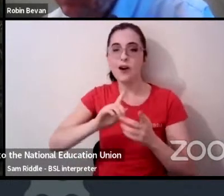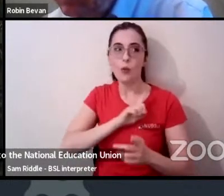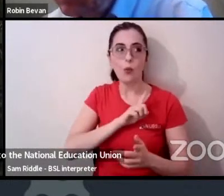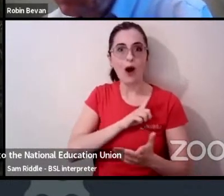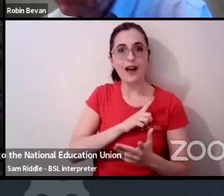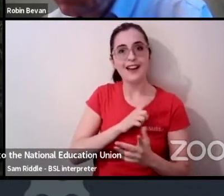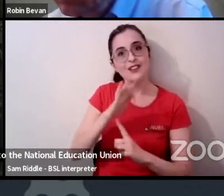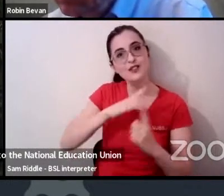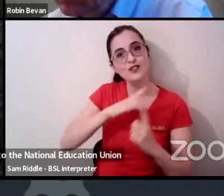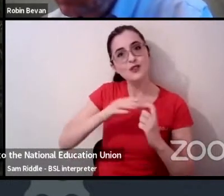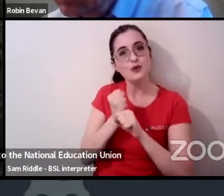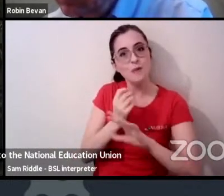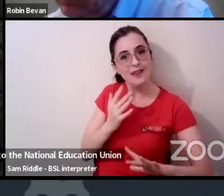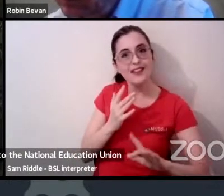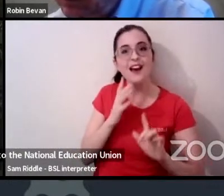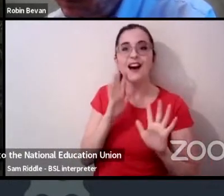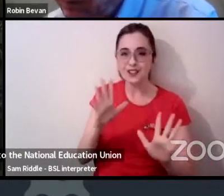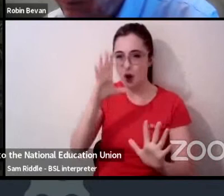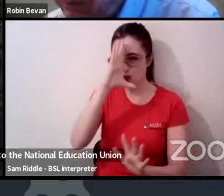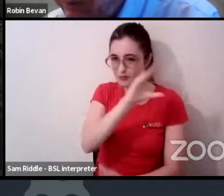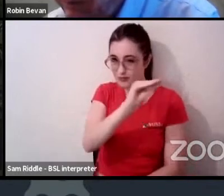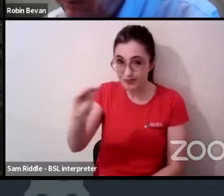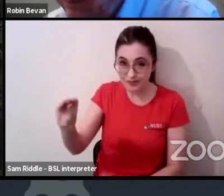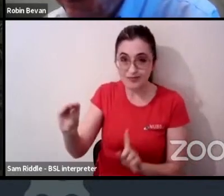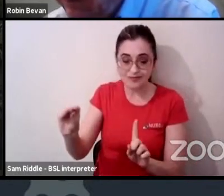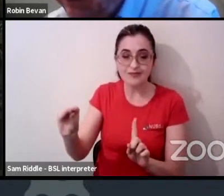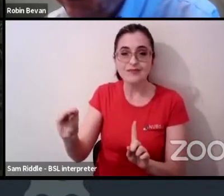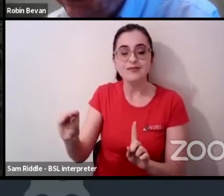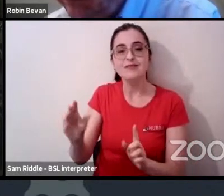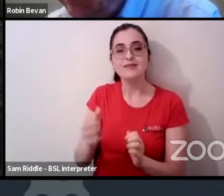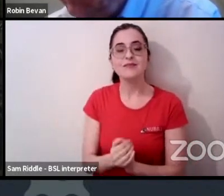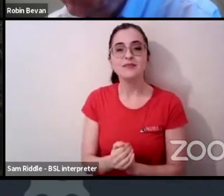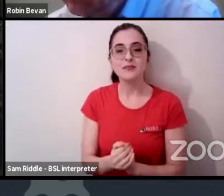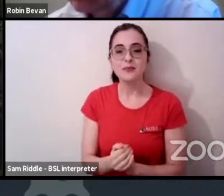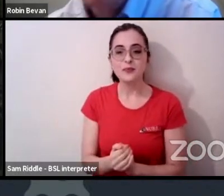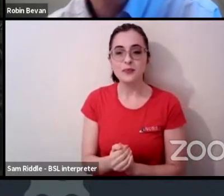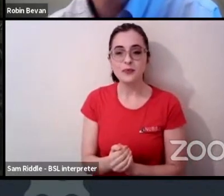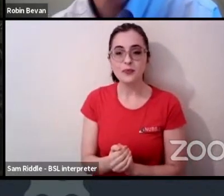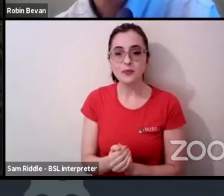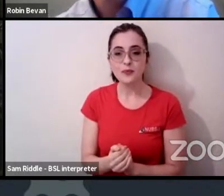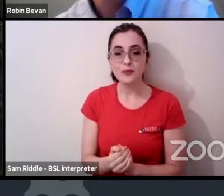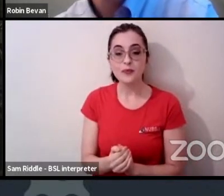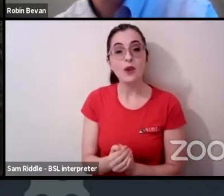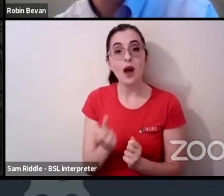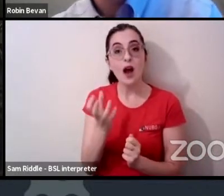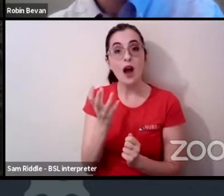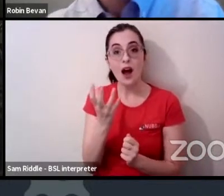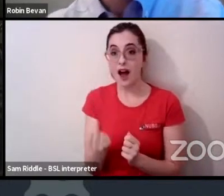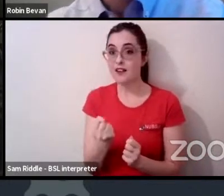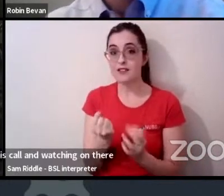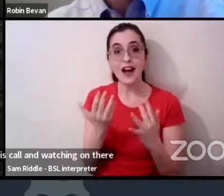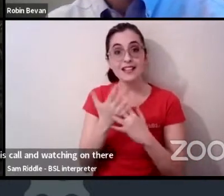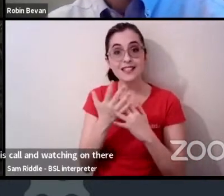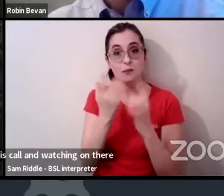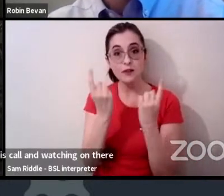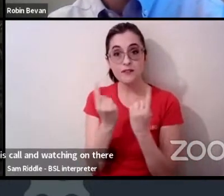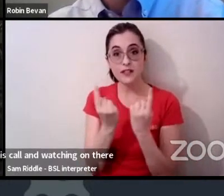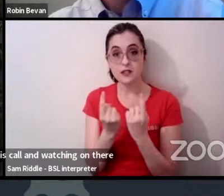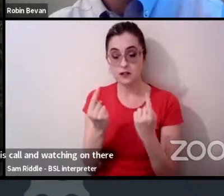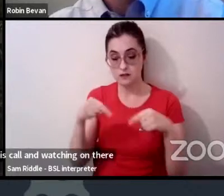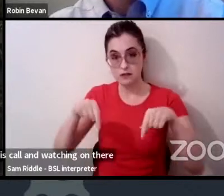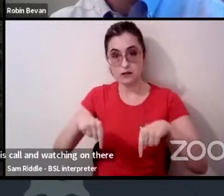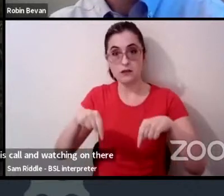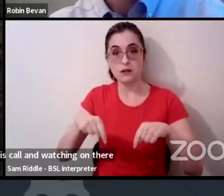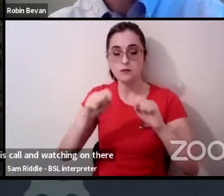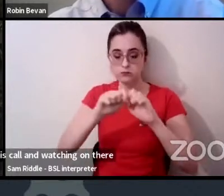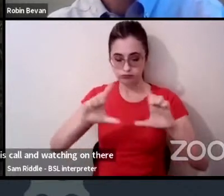media if it gets asked. So just to bear that in mind when asking a question. We have a number of accessibility features on this call. At the